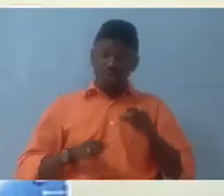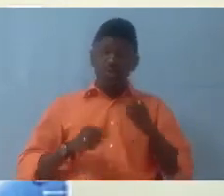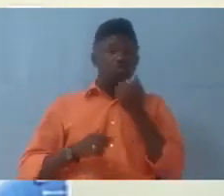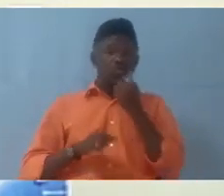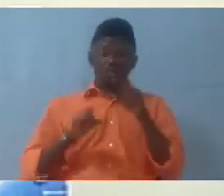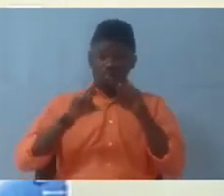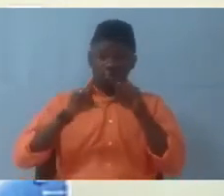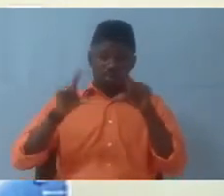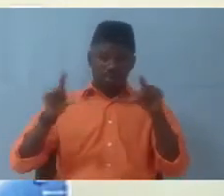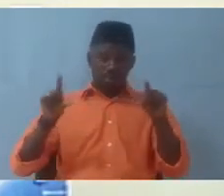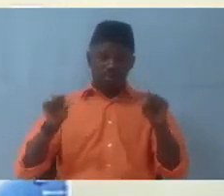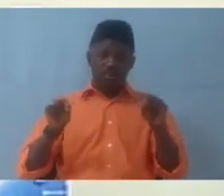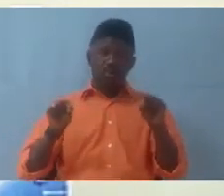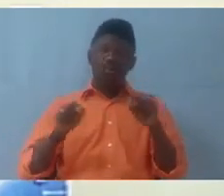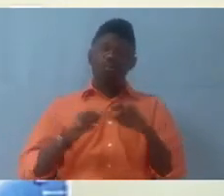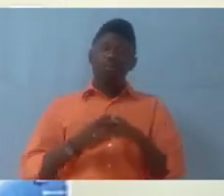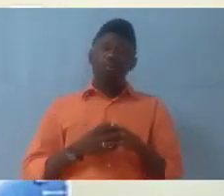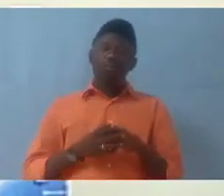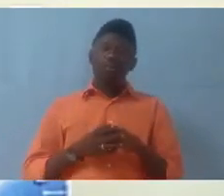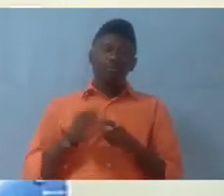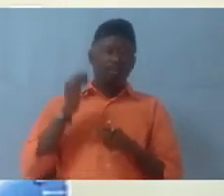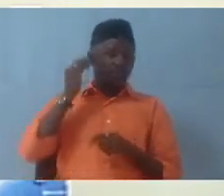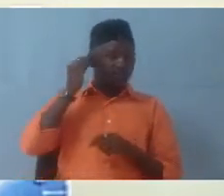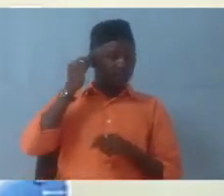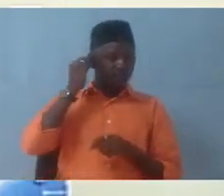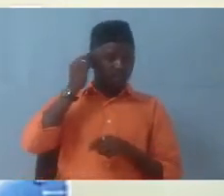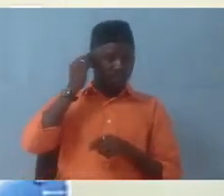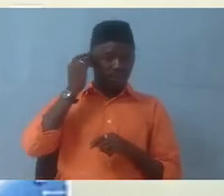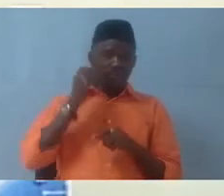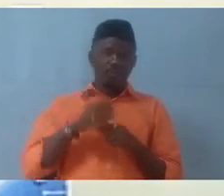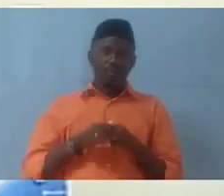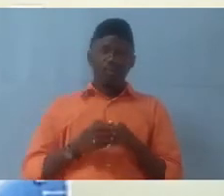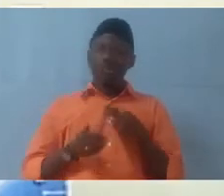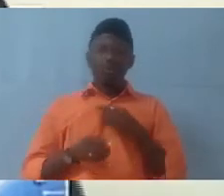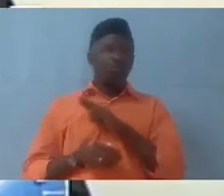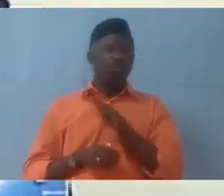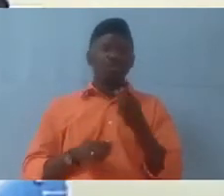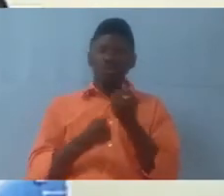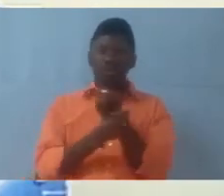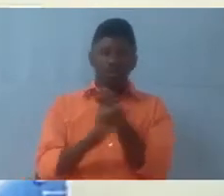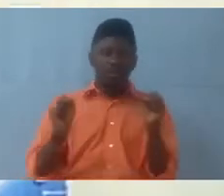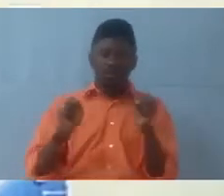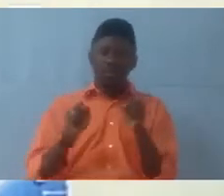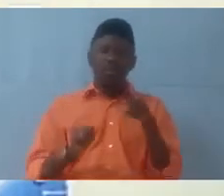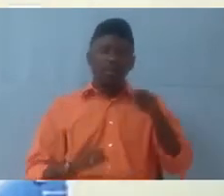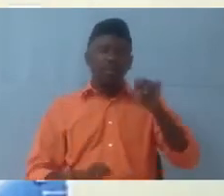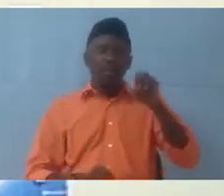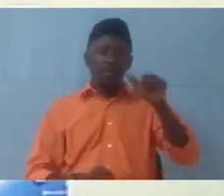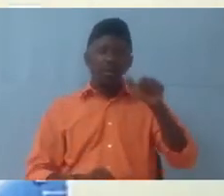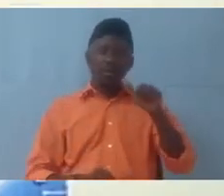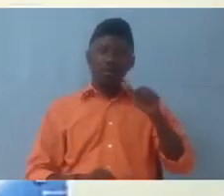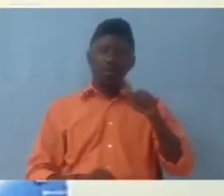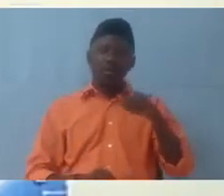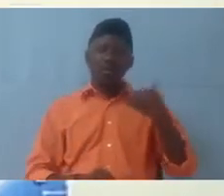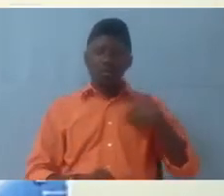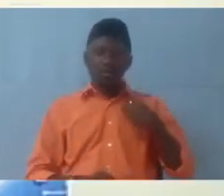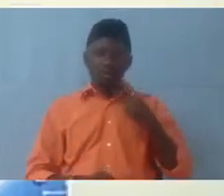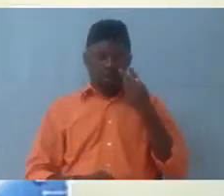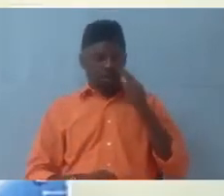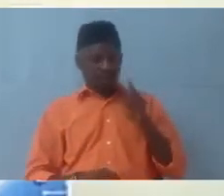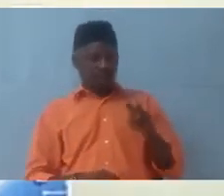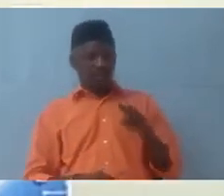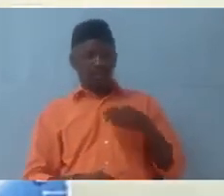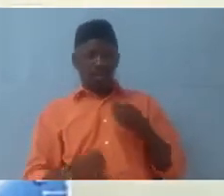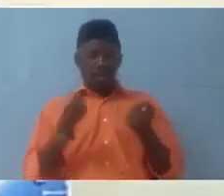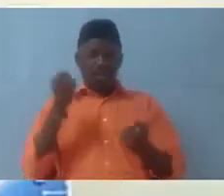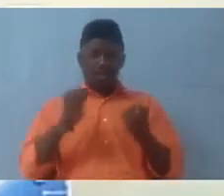judiciary la buntu liggey kay atté bi. So it was not safe that NIA operatives may see my car in his house and then they